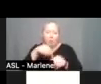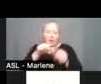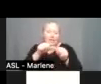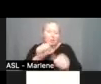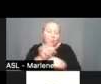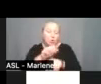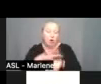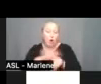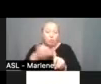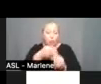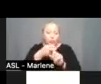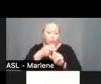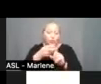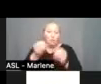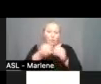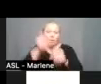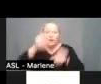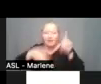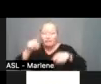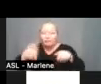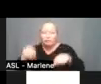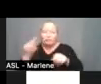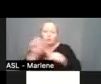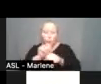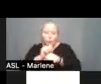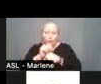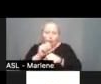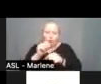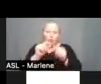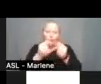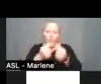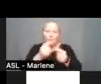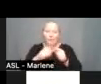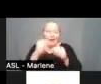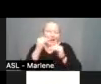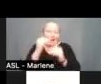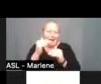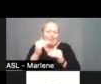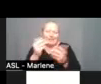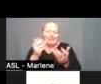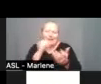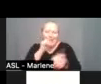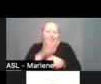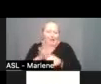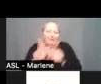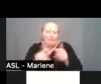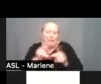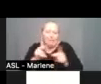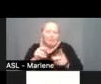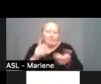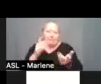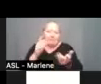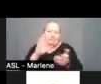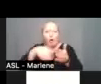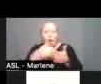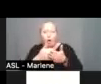recruiting a more diverse workforce um but again there's a limited supply um you know given all of the sort of